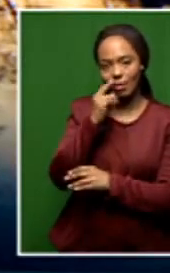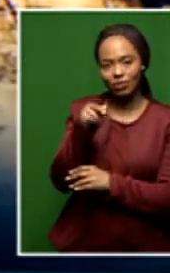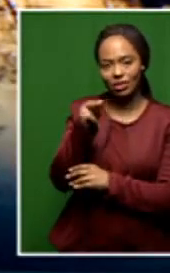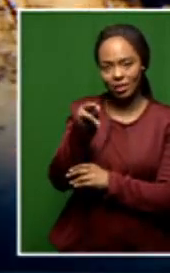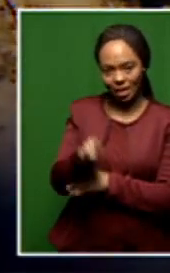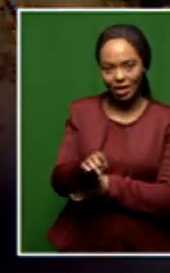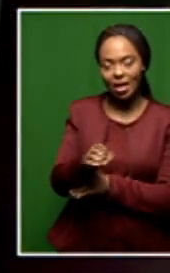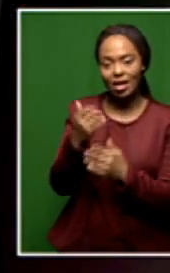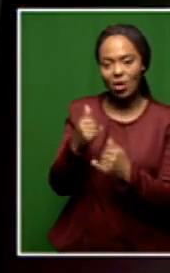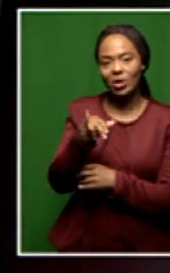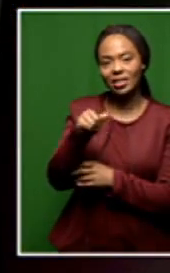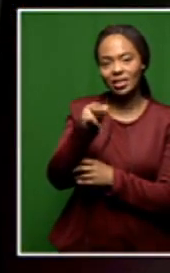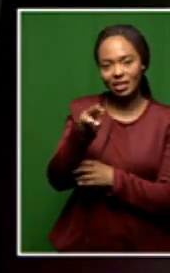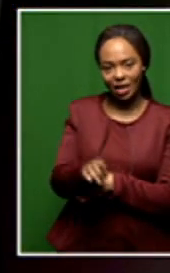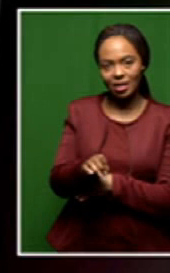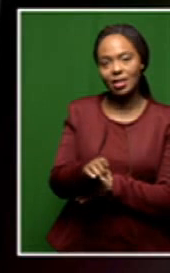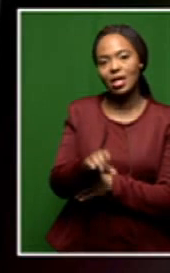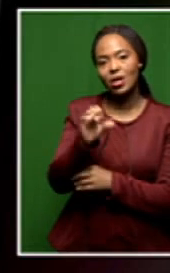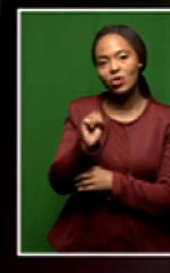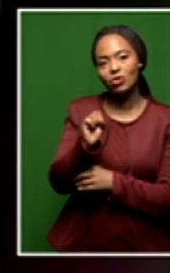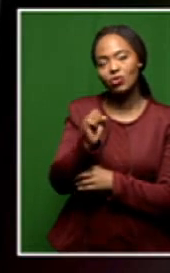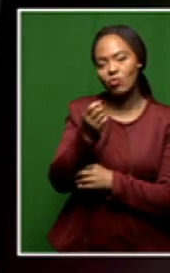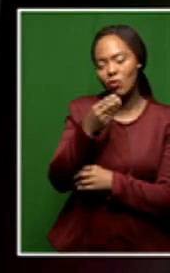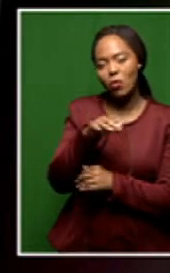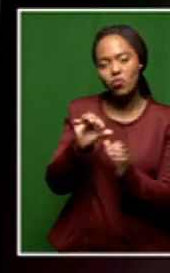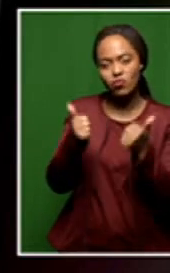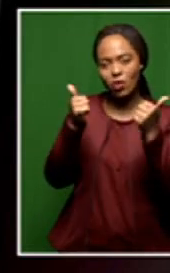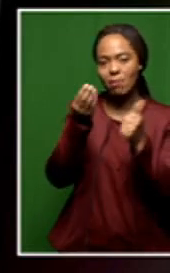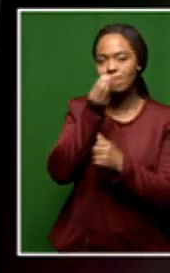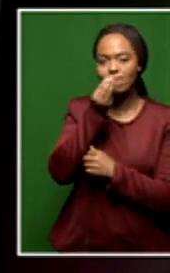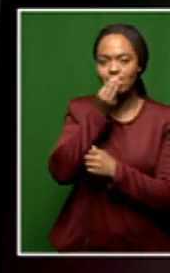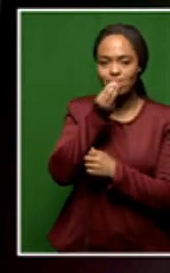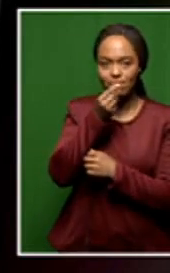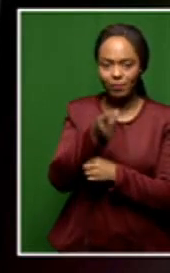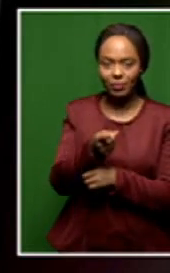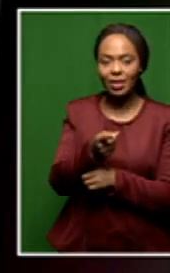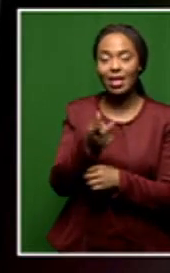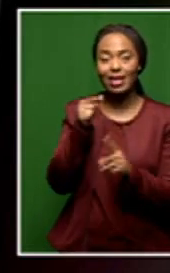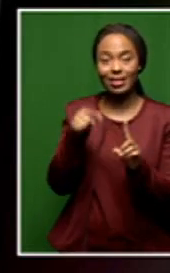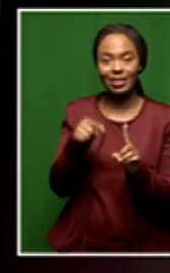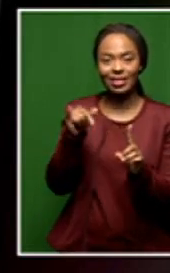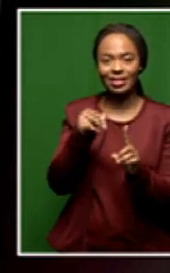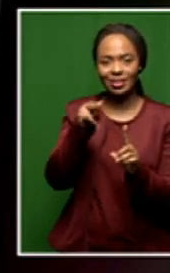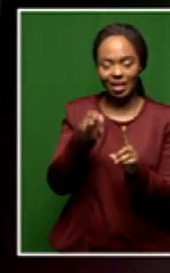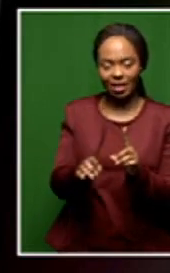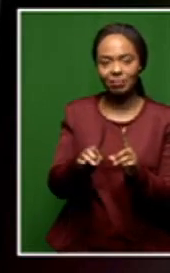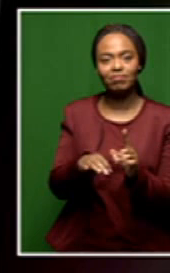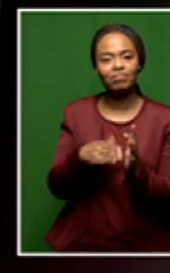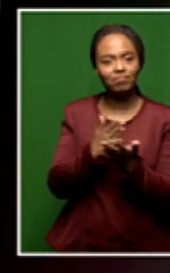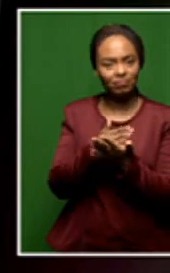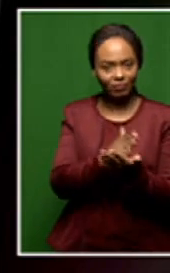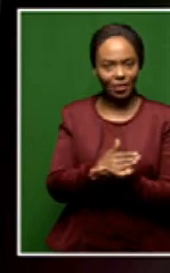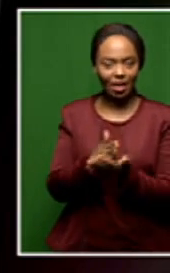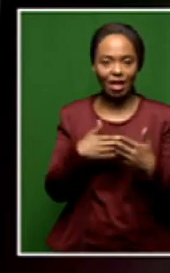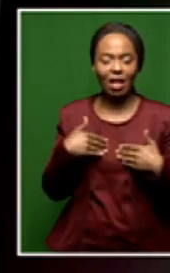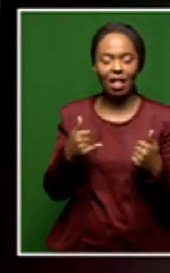titled Jane's Superfoods for Super Health. In this book, Jane shares a comprehensive guide to more than 150 delicious,